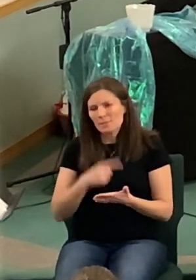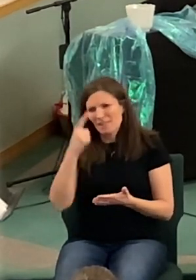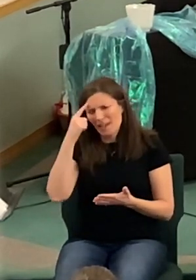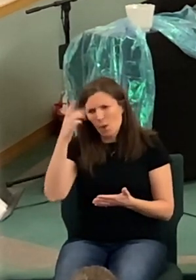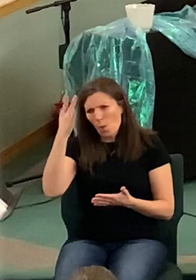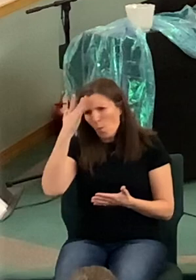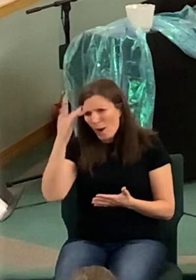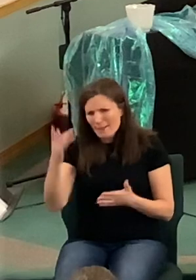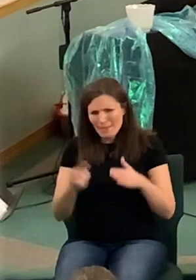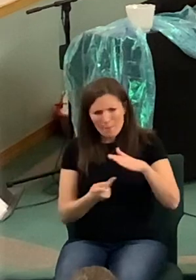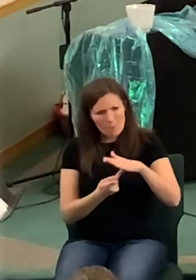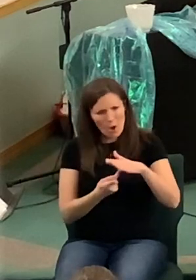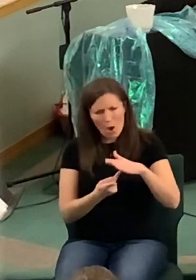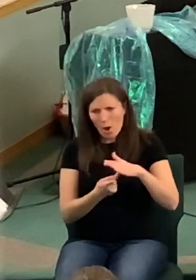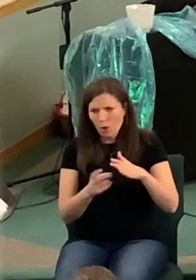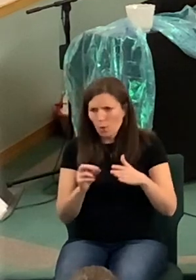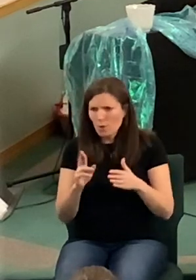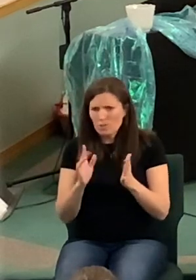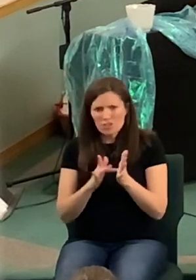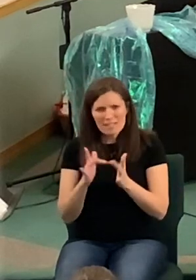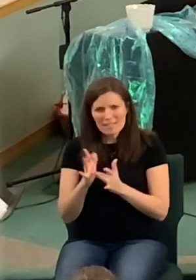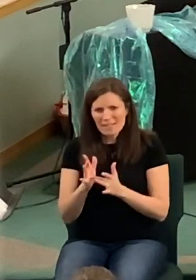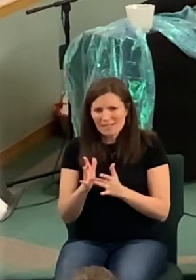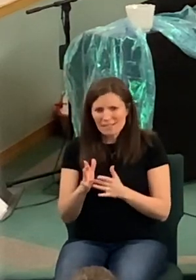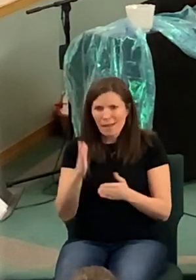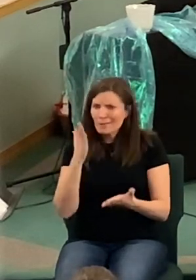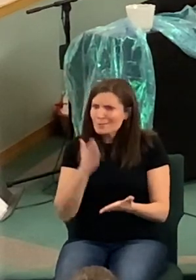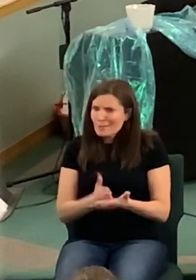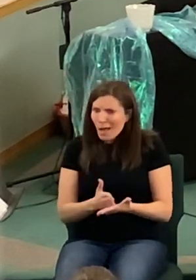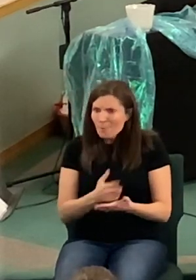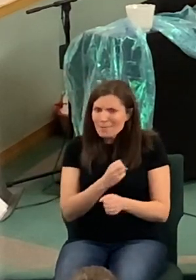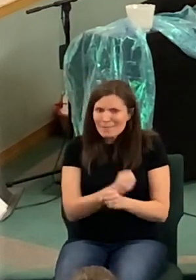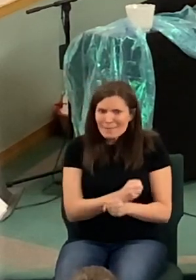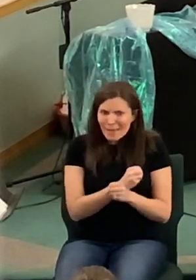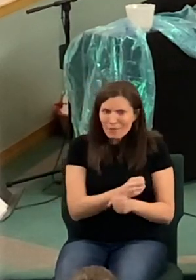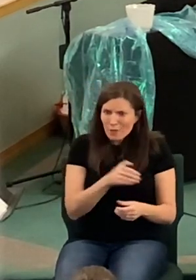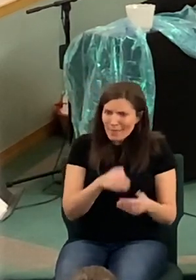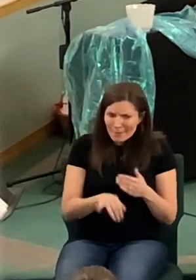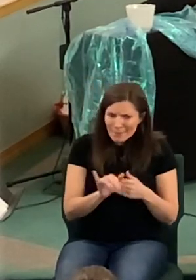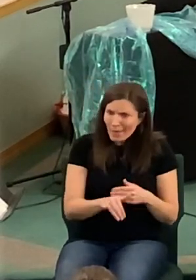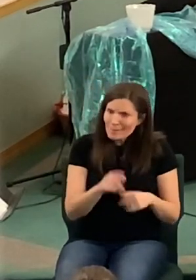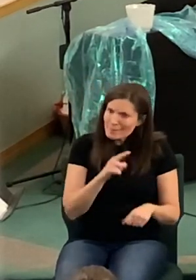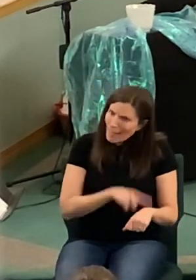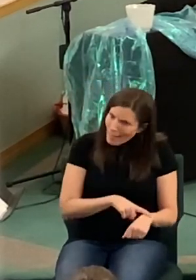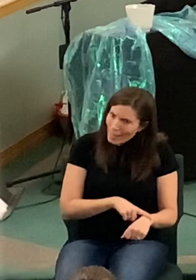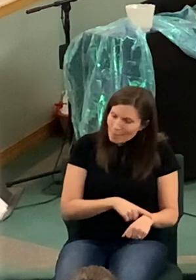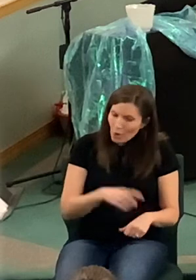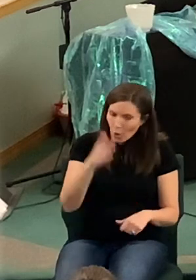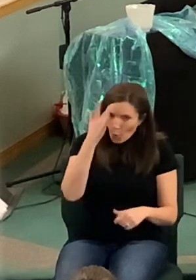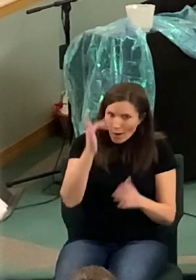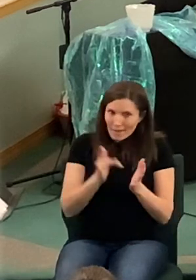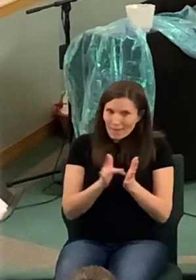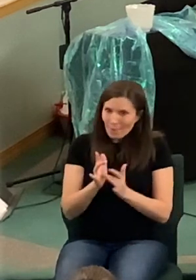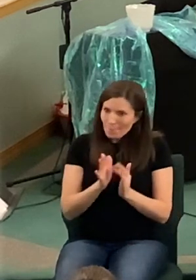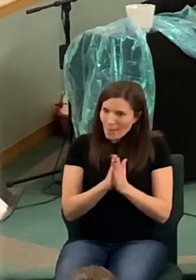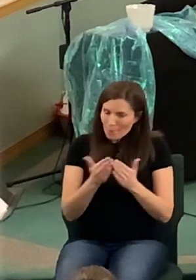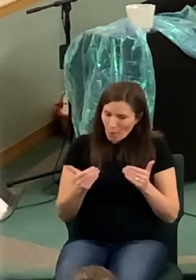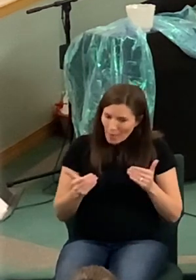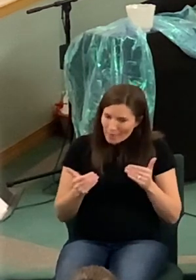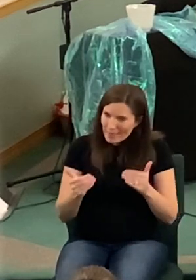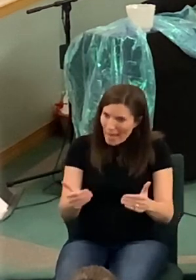fix slavery in their times? Why did the Bible allow for slavery